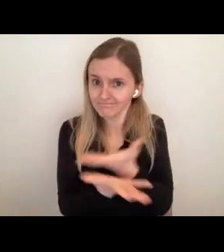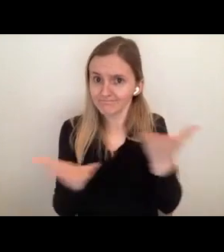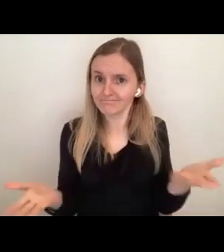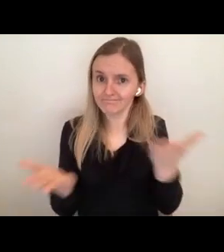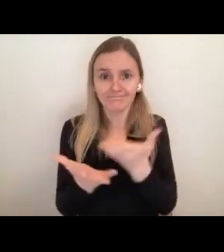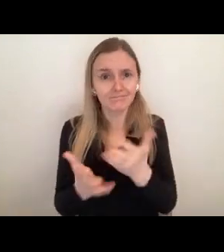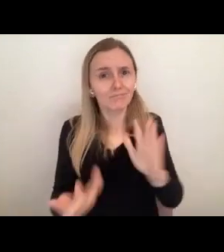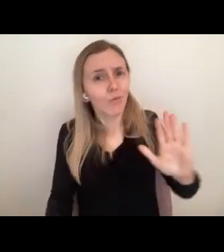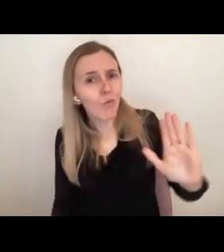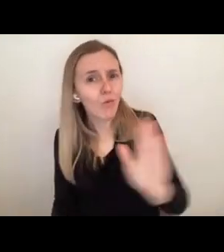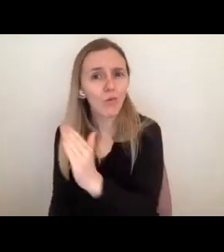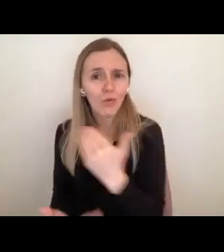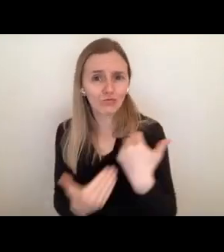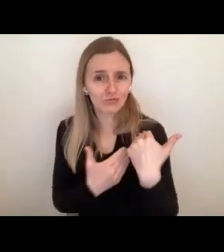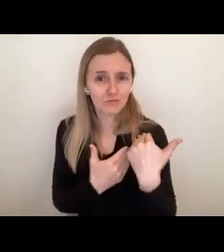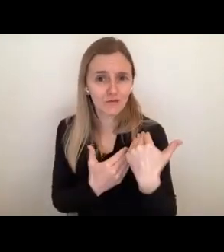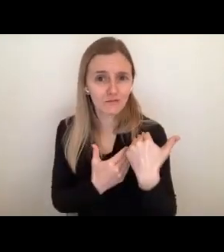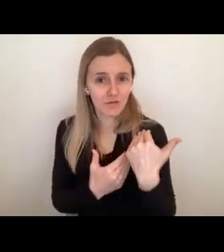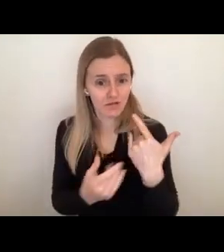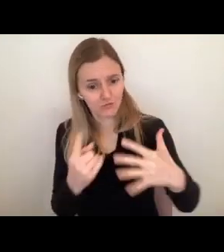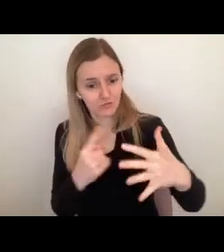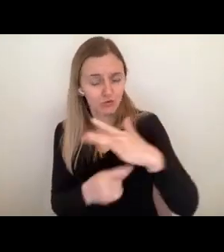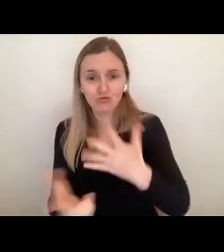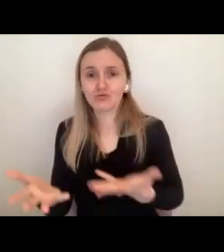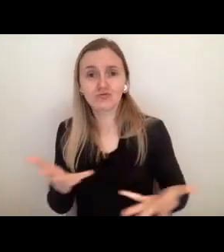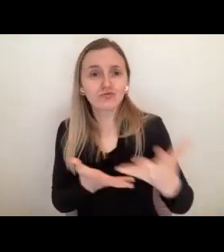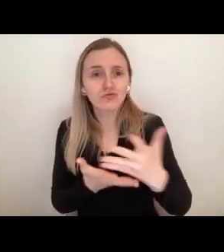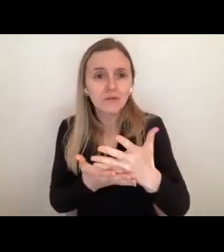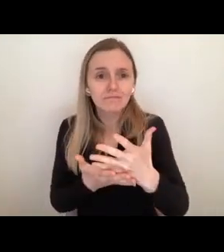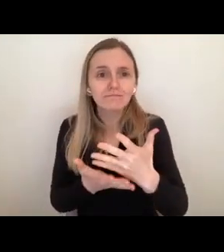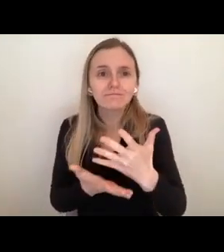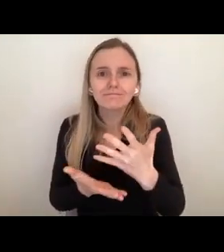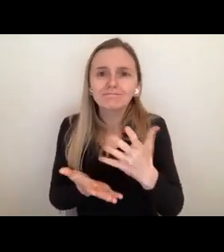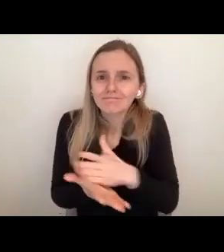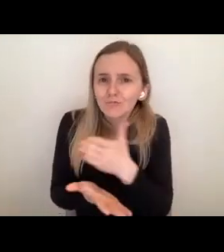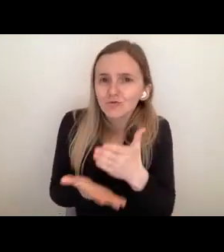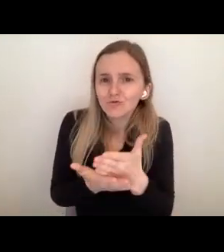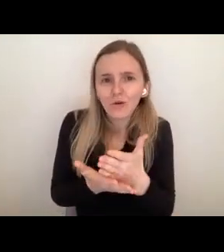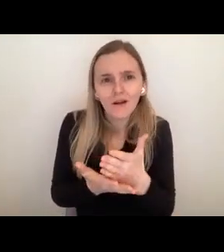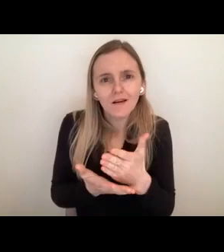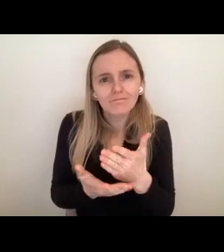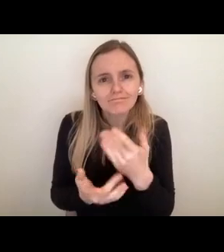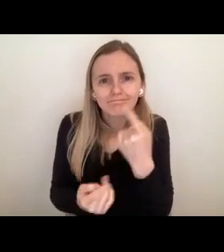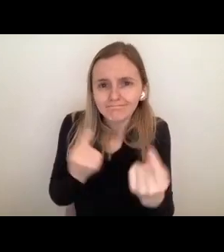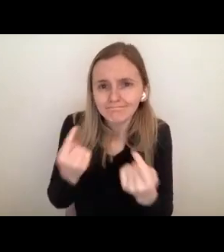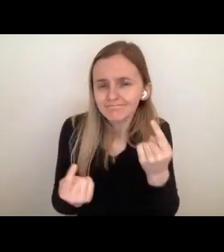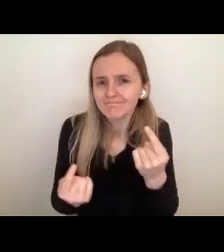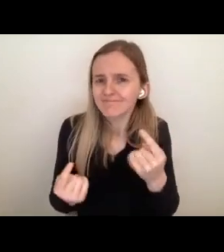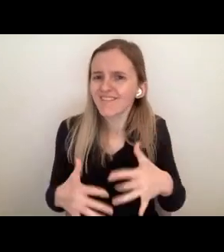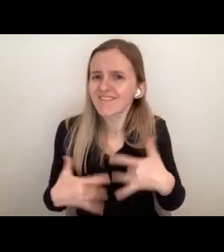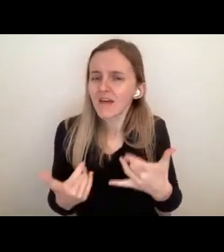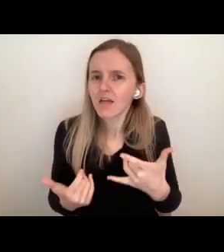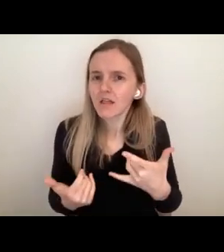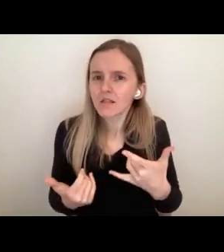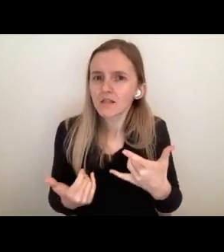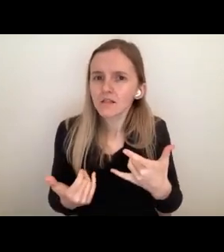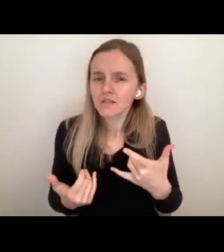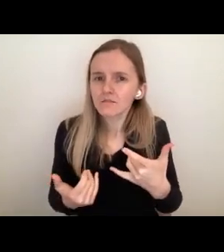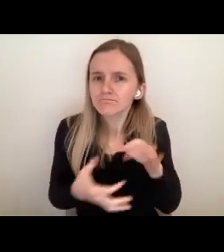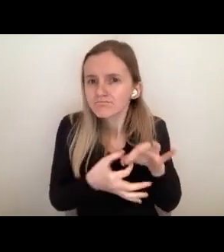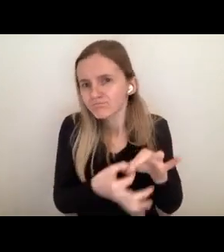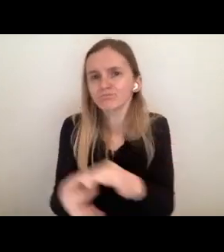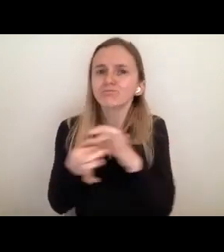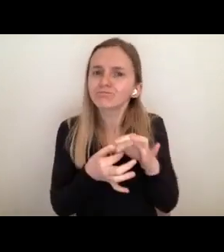that social space to make that an inclusive, empowering, safe environment for